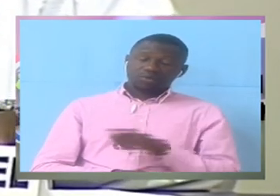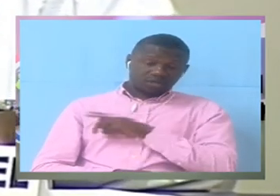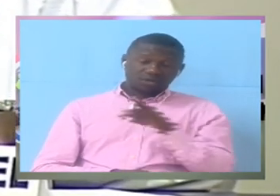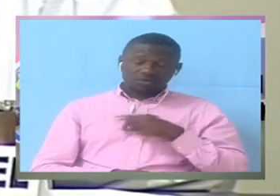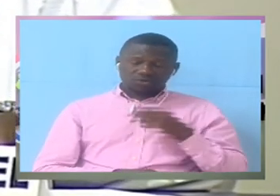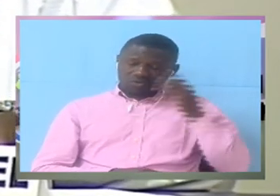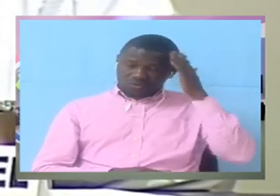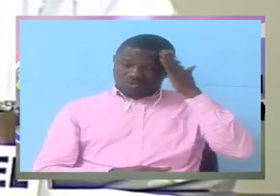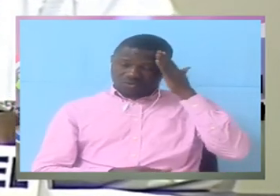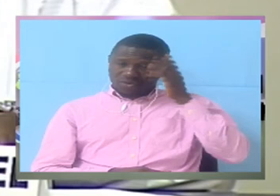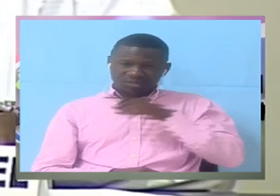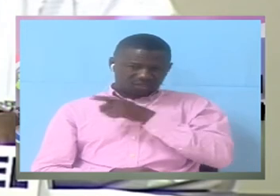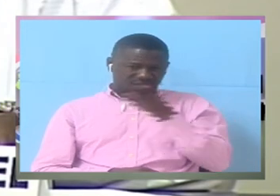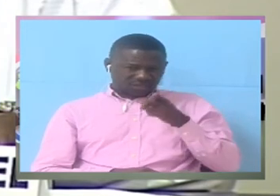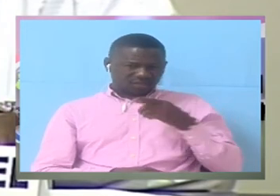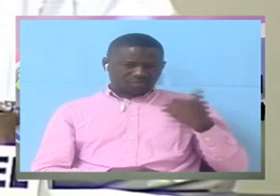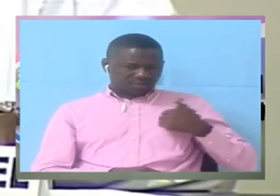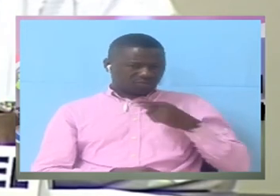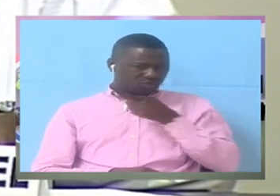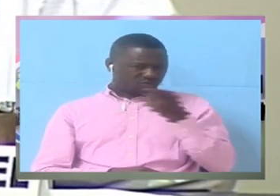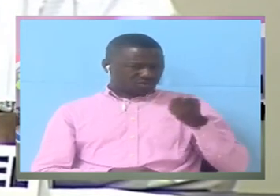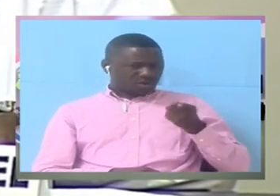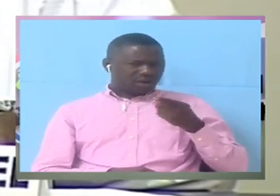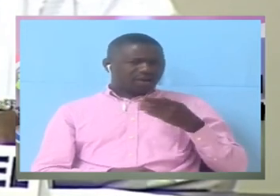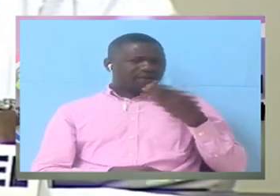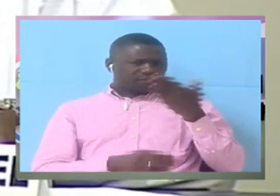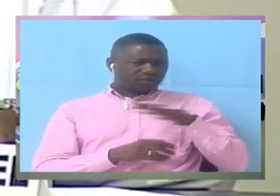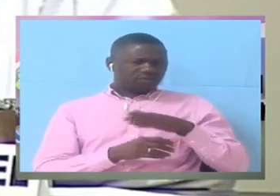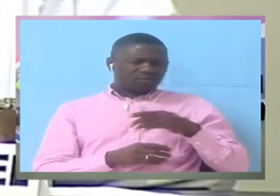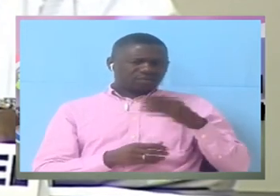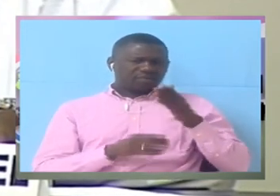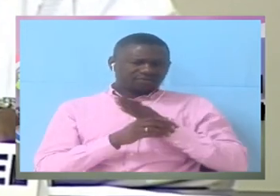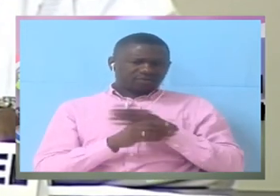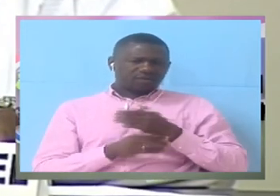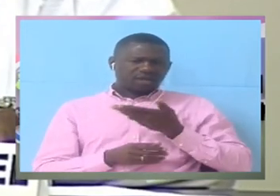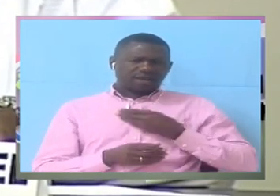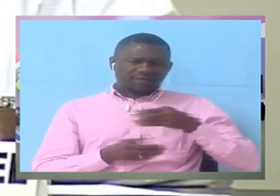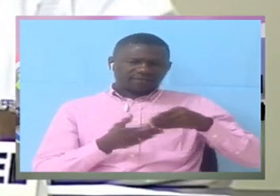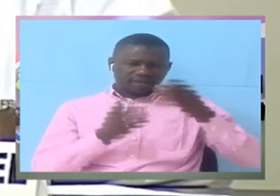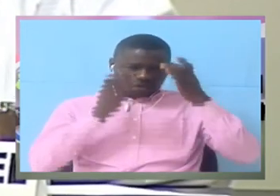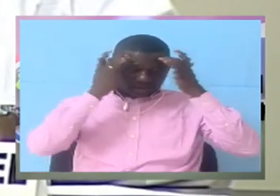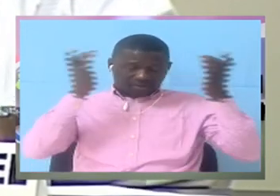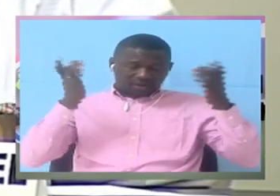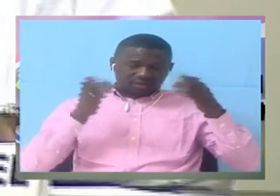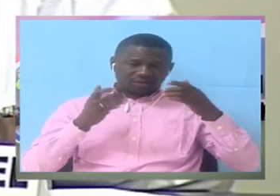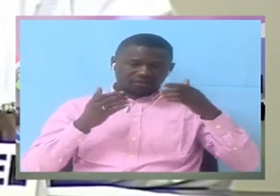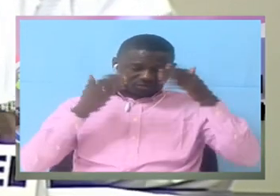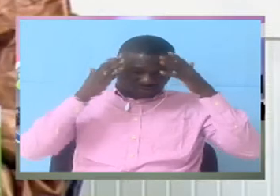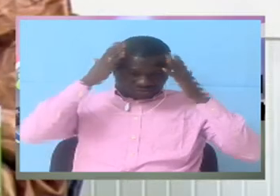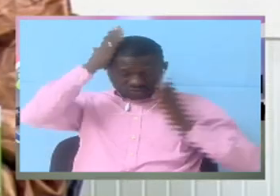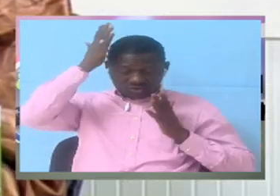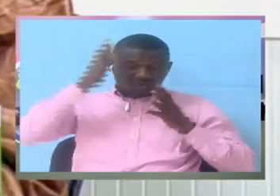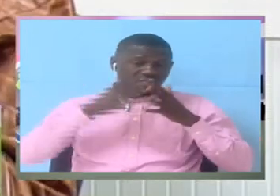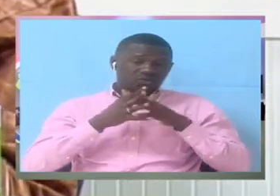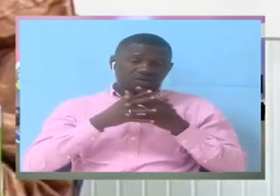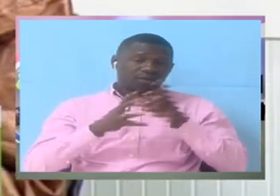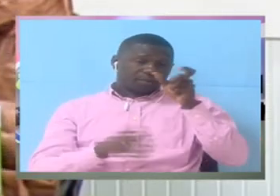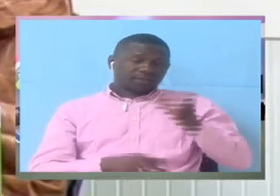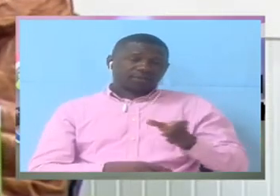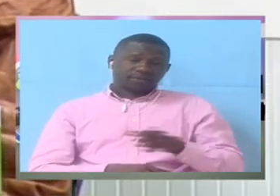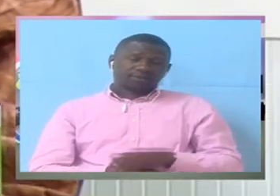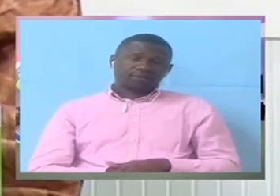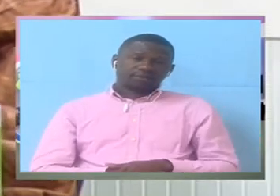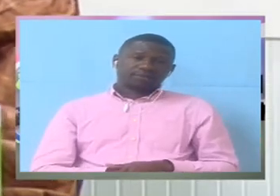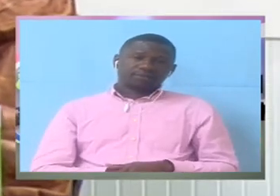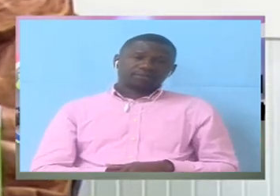also realized that we are ex-servicemen. Also nako man imang fenke ko yen samba